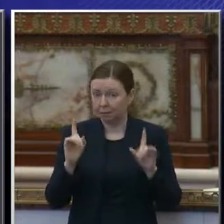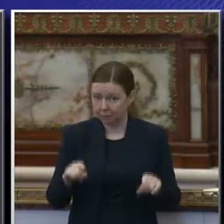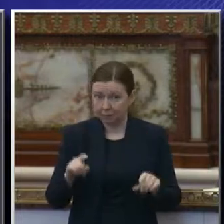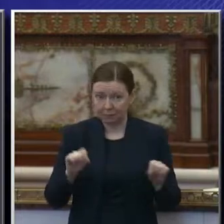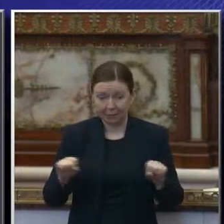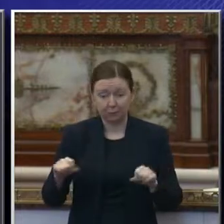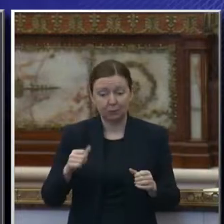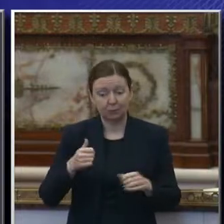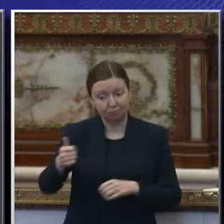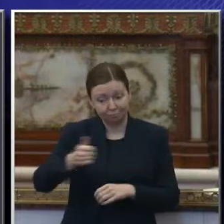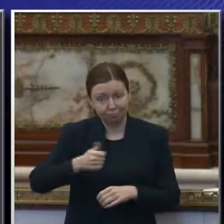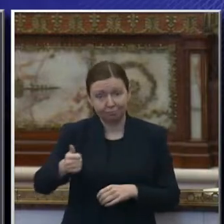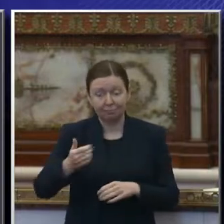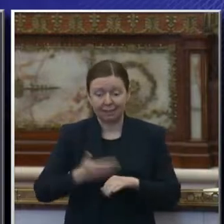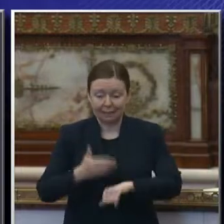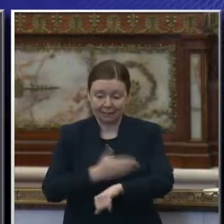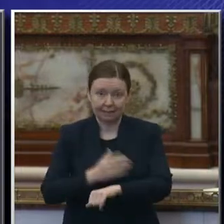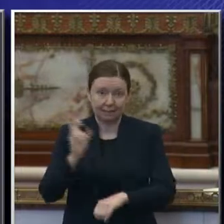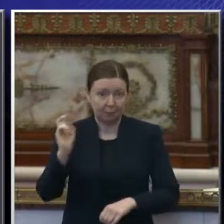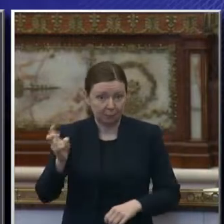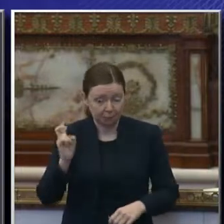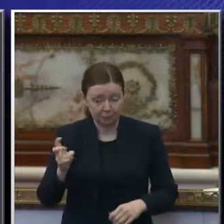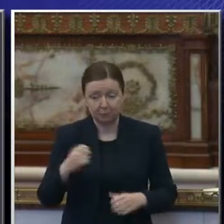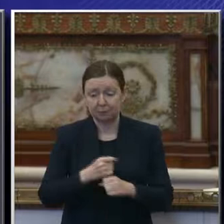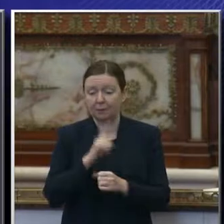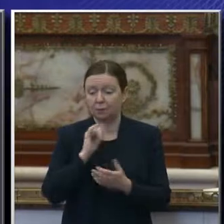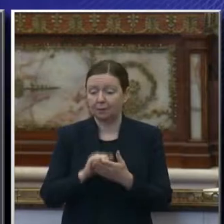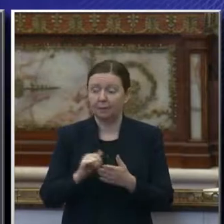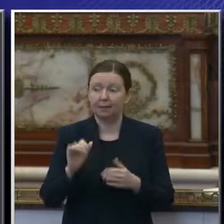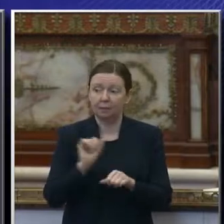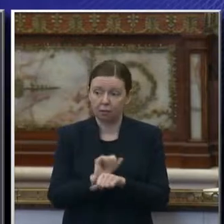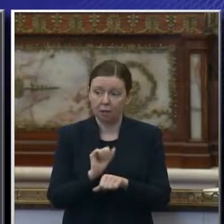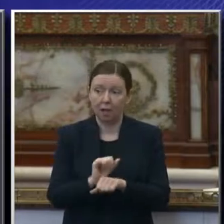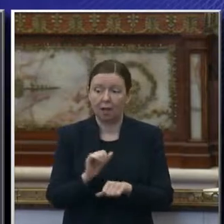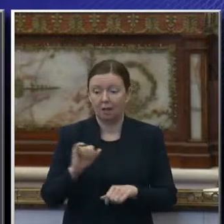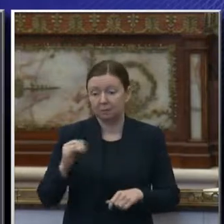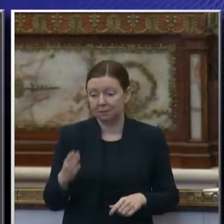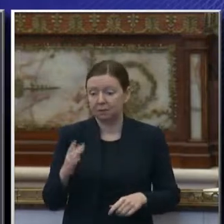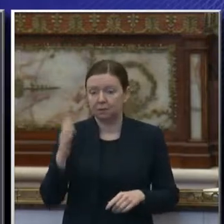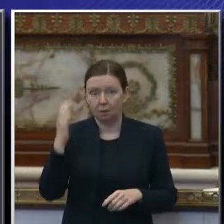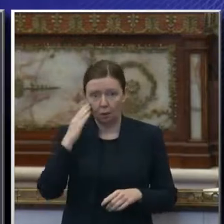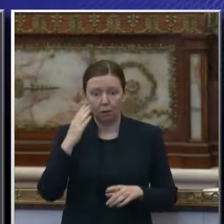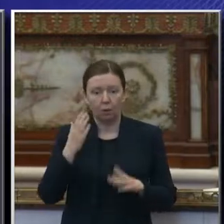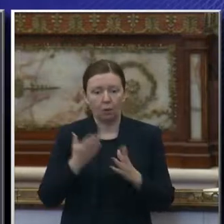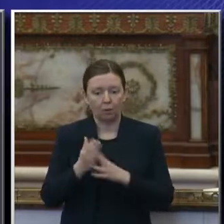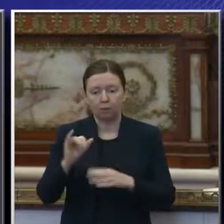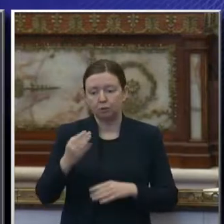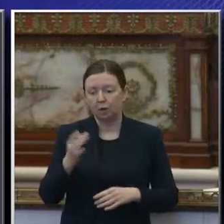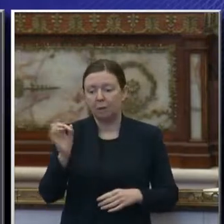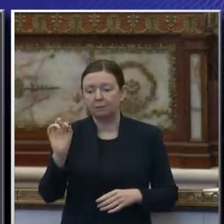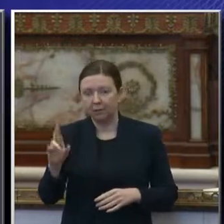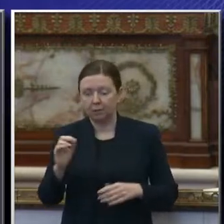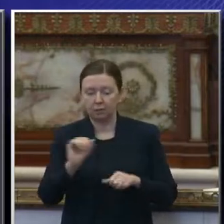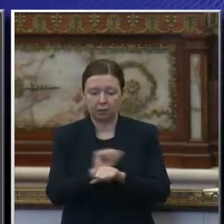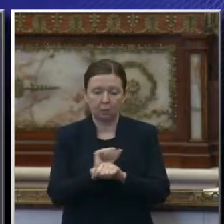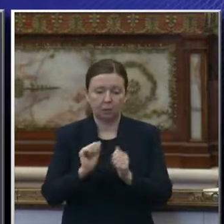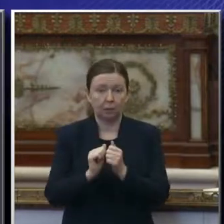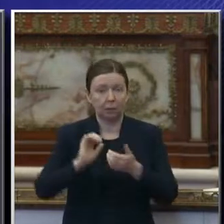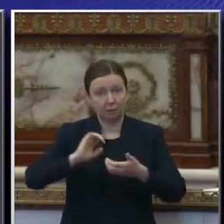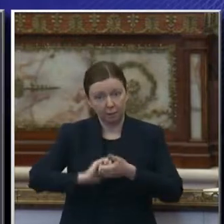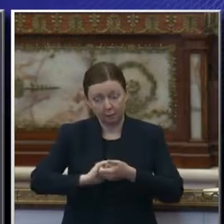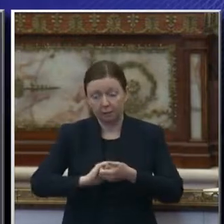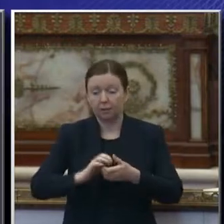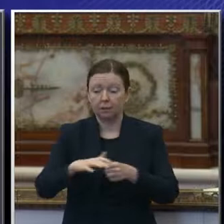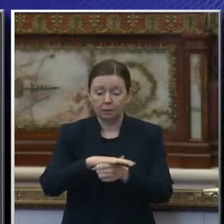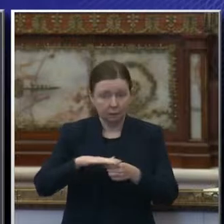by enhancing public transportation and making sure these jobs are known, through job fairs and working with local partners within the